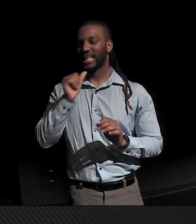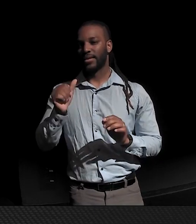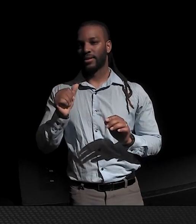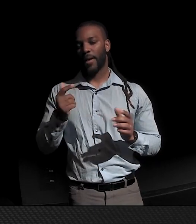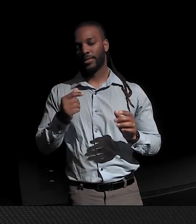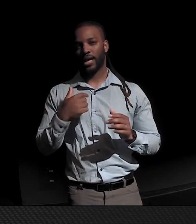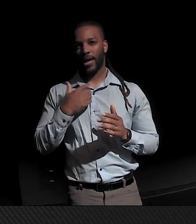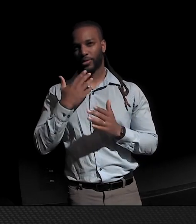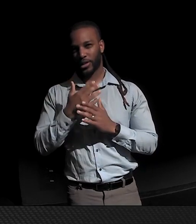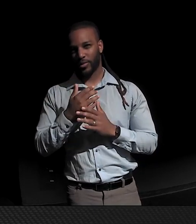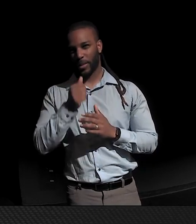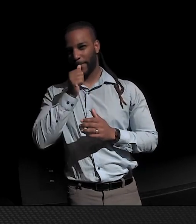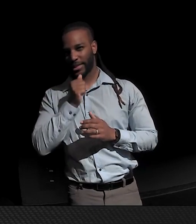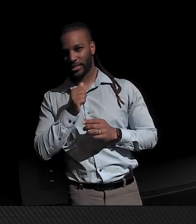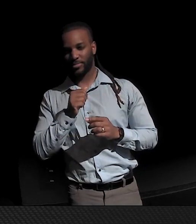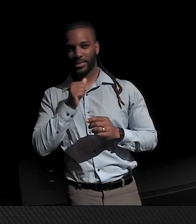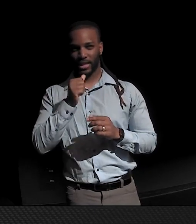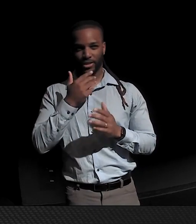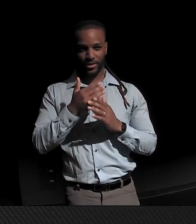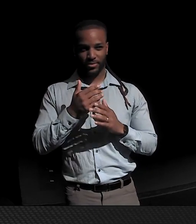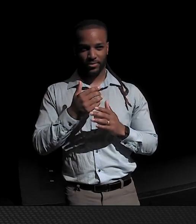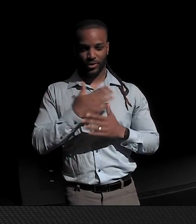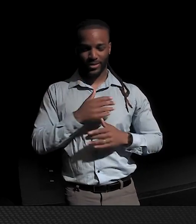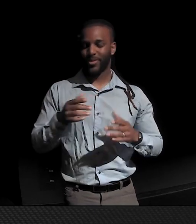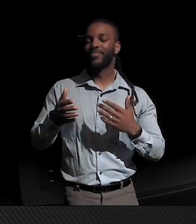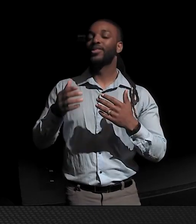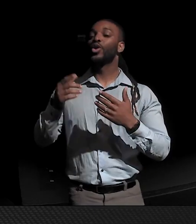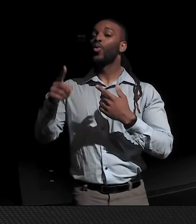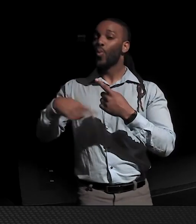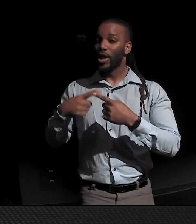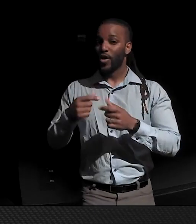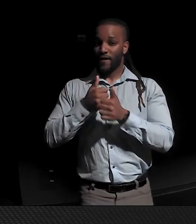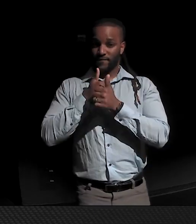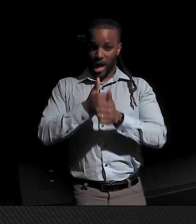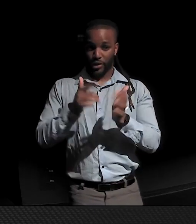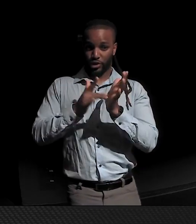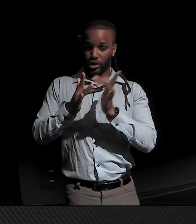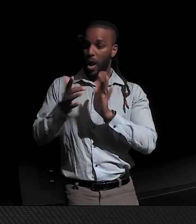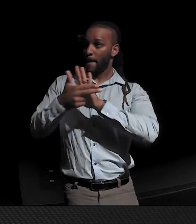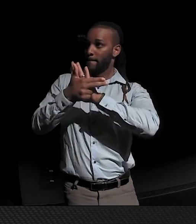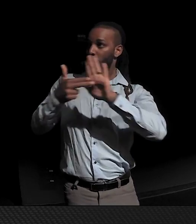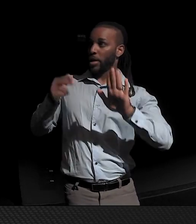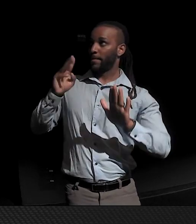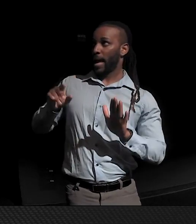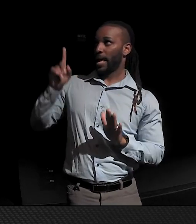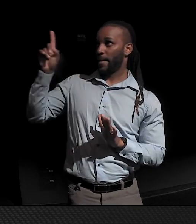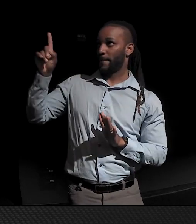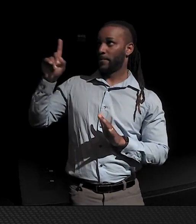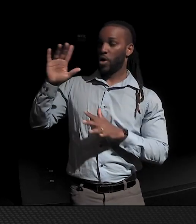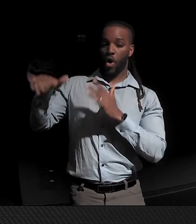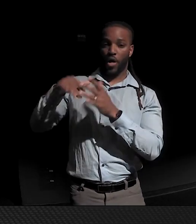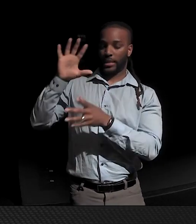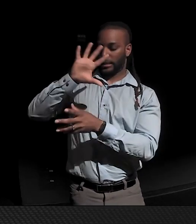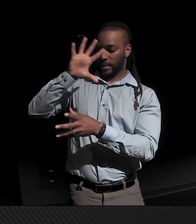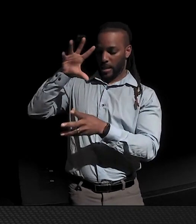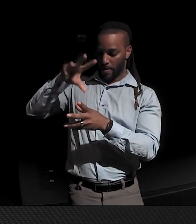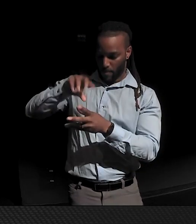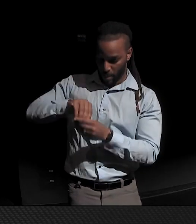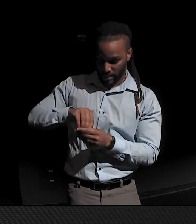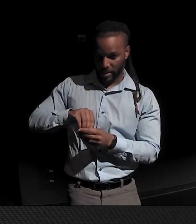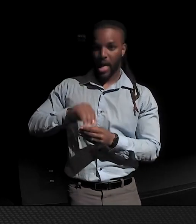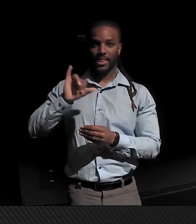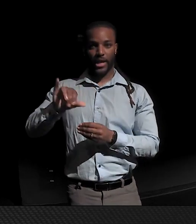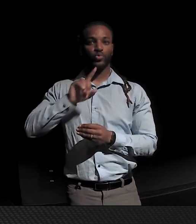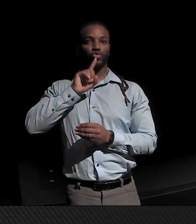good at patience, but I'm not too great at joy. It's not that. When you follow Jesus and are marked by him, all of it comes with it. And that's what is truly